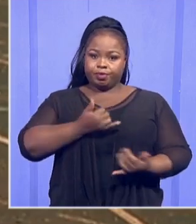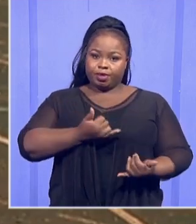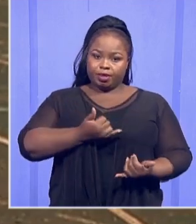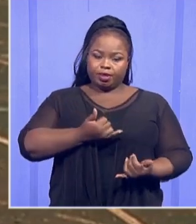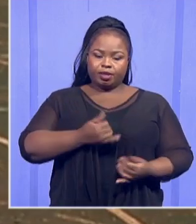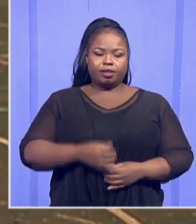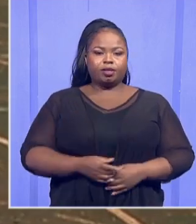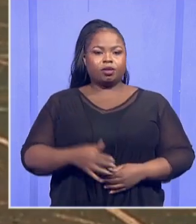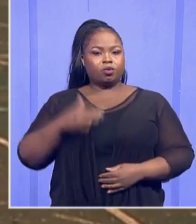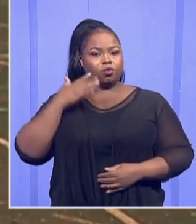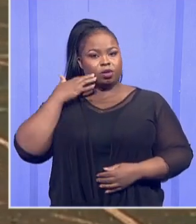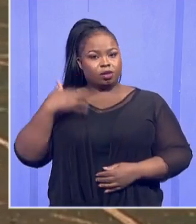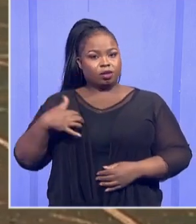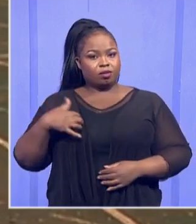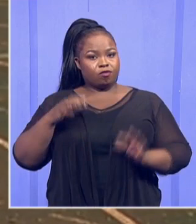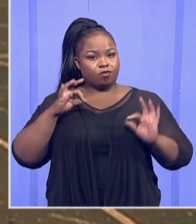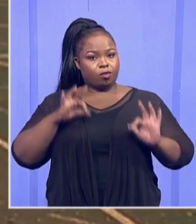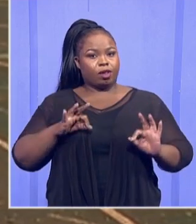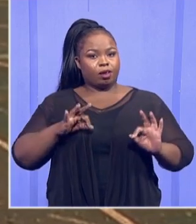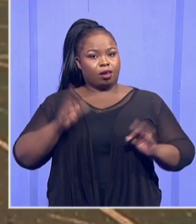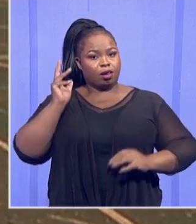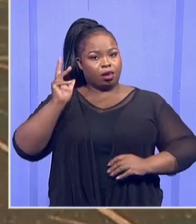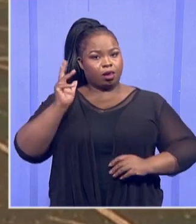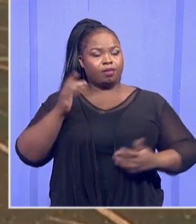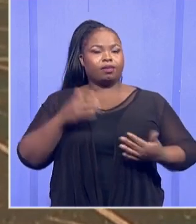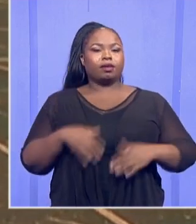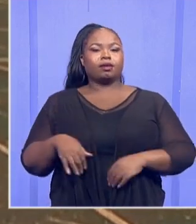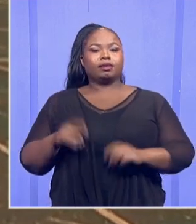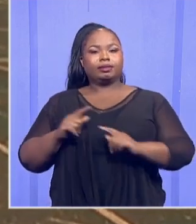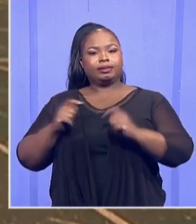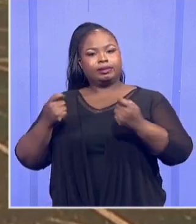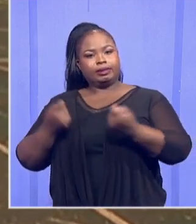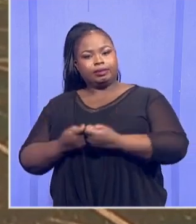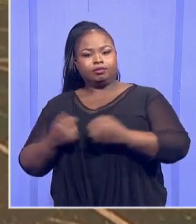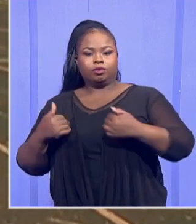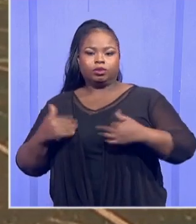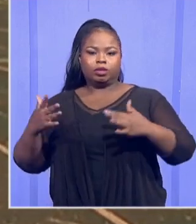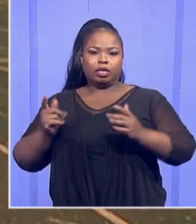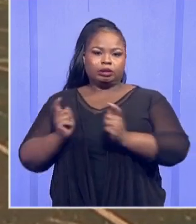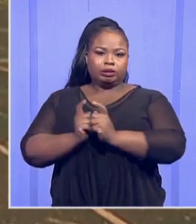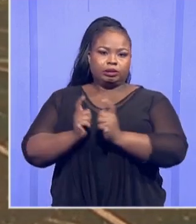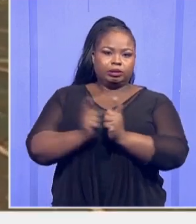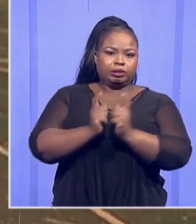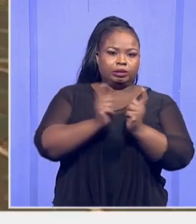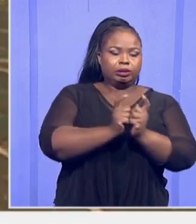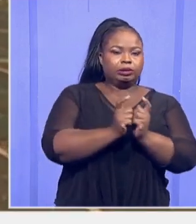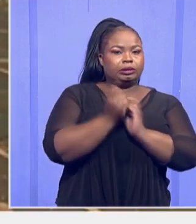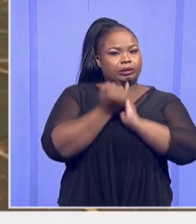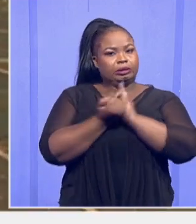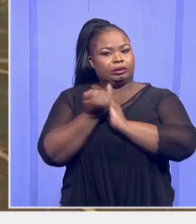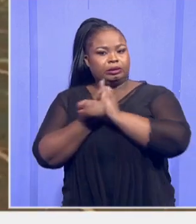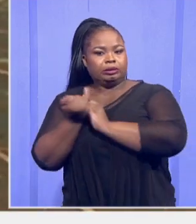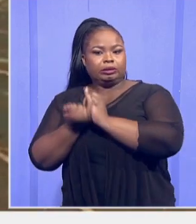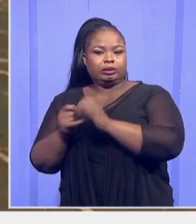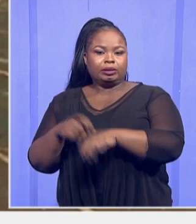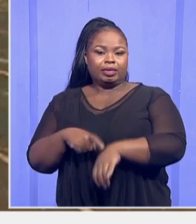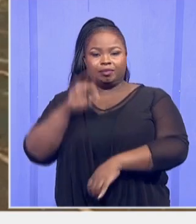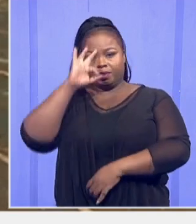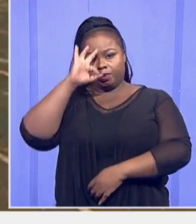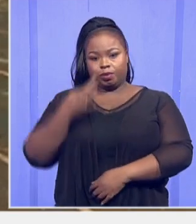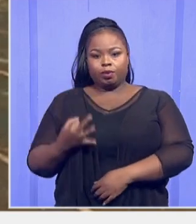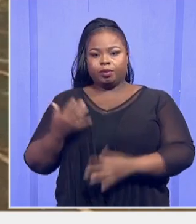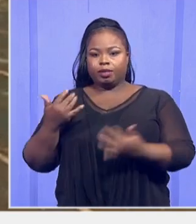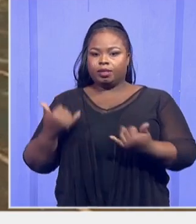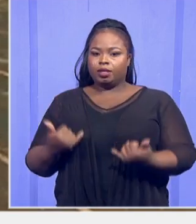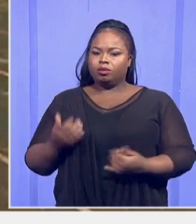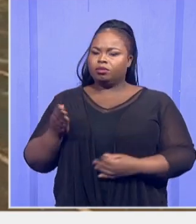the program, the soccer tournament will see teams starting to square off against each other at around 3 p.m. But here right now the stadium